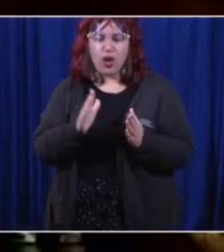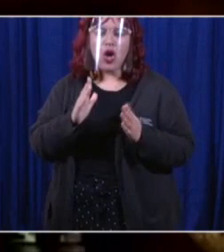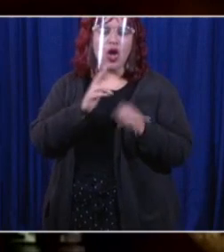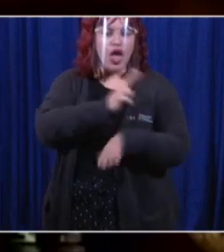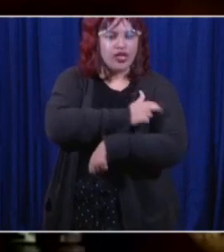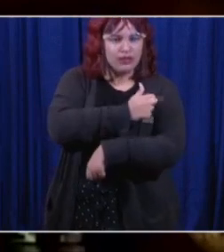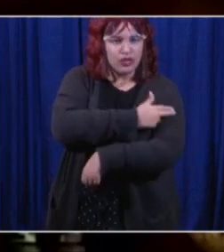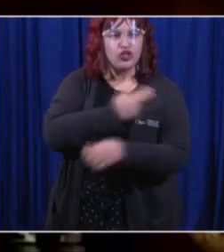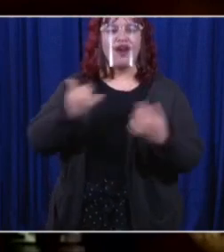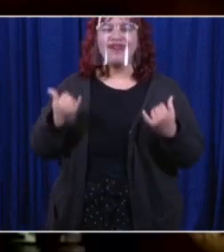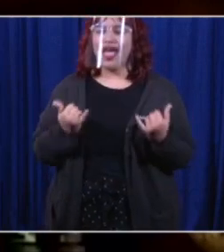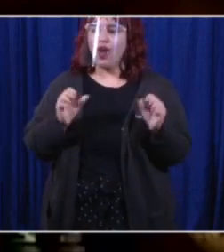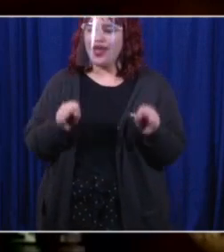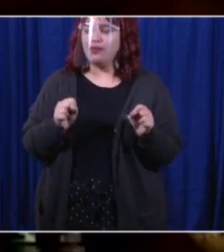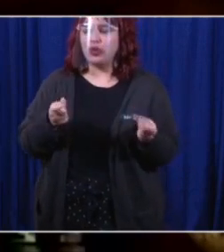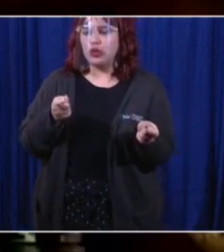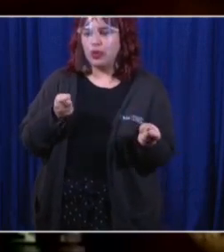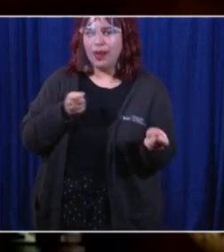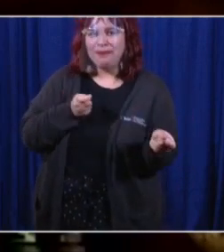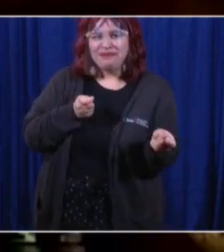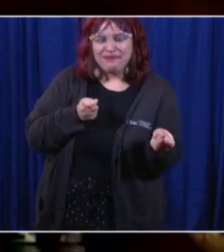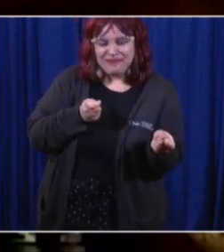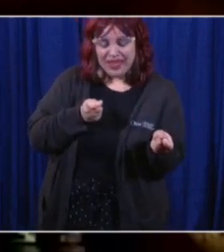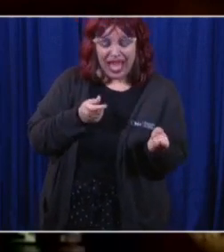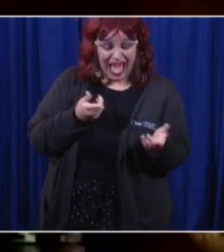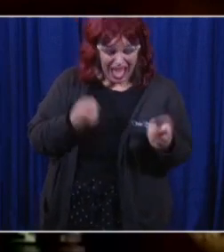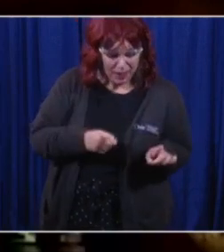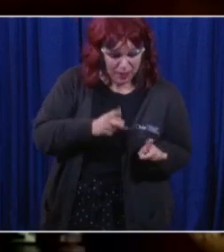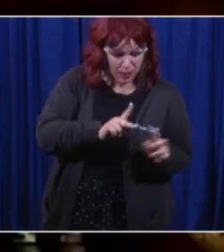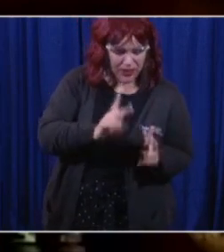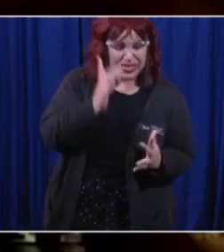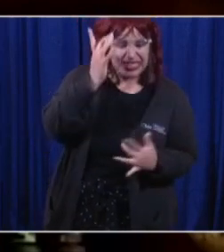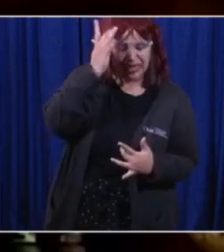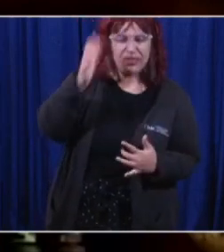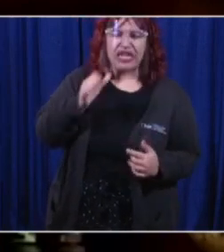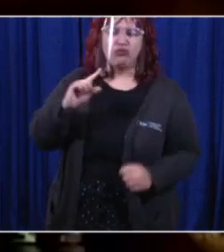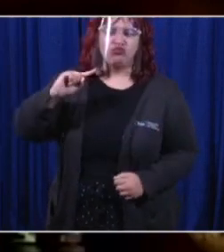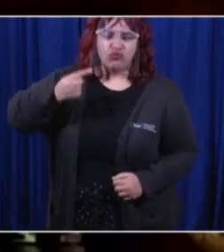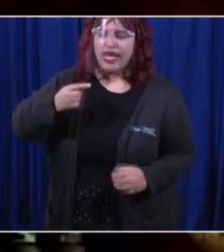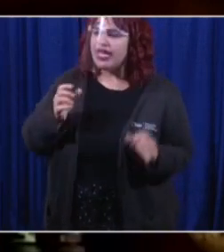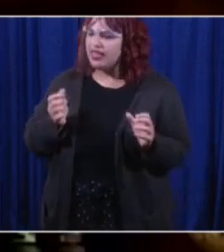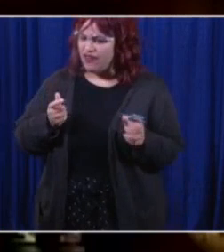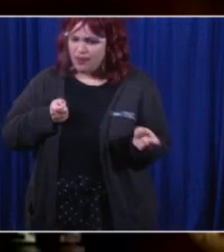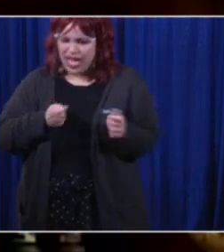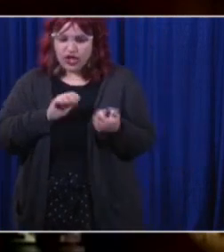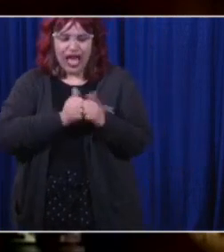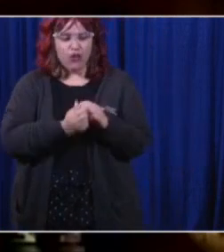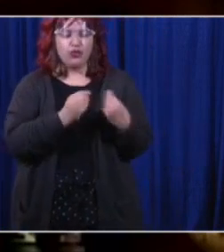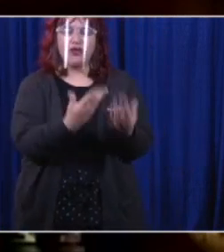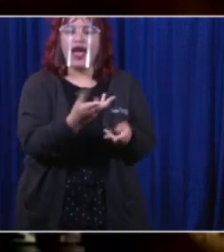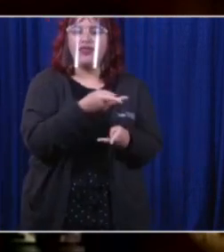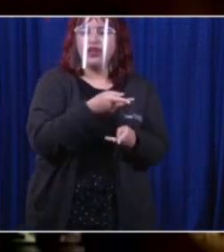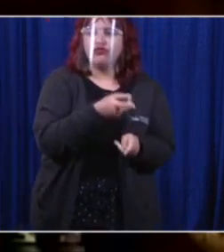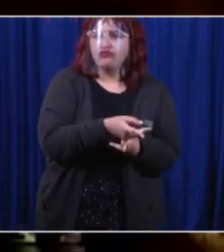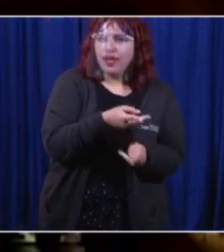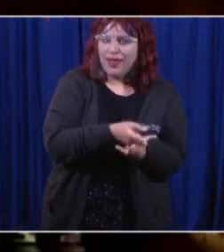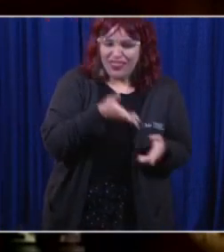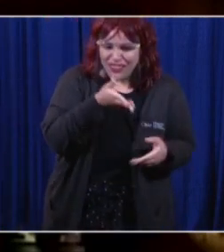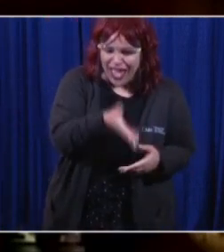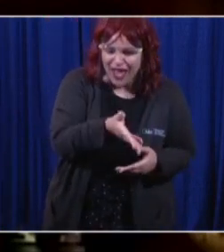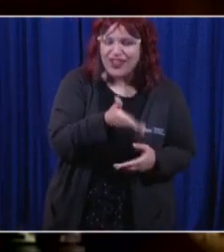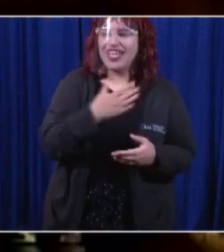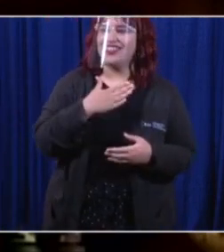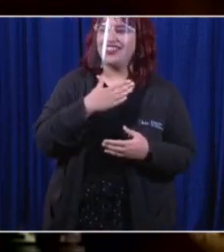of managing those less sick COVID patients, and even frankly, some very sick COVID patients within their facility, within